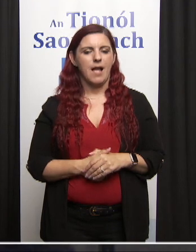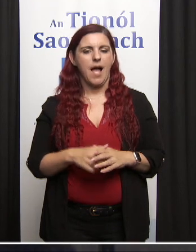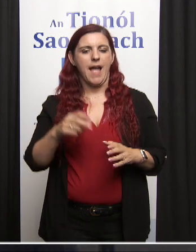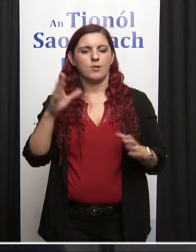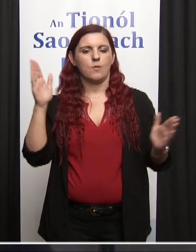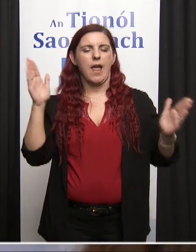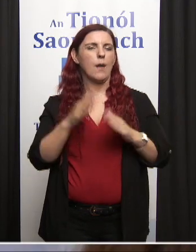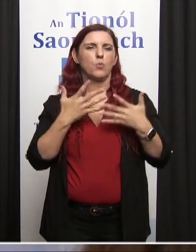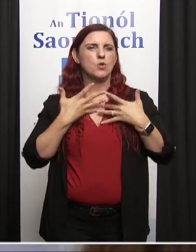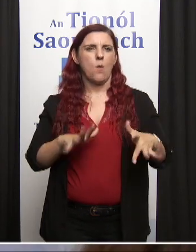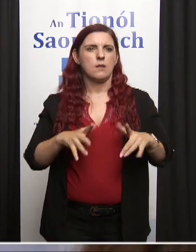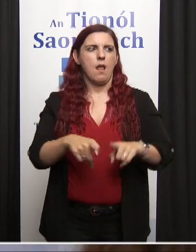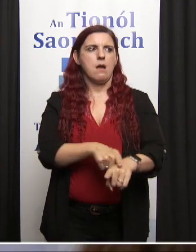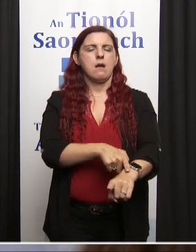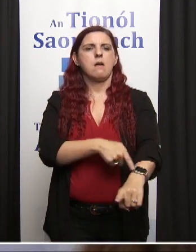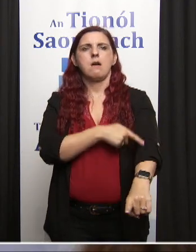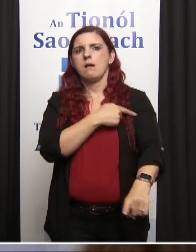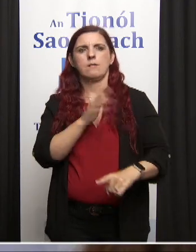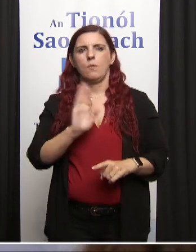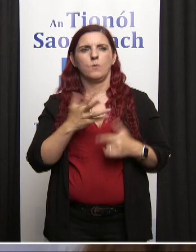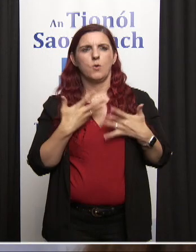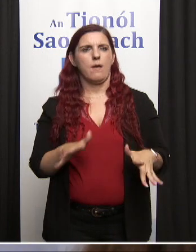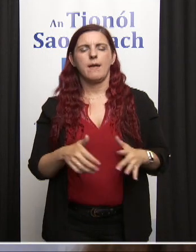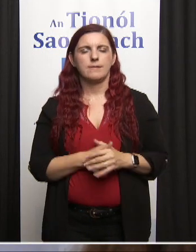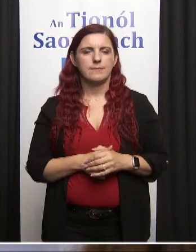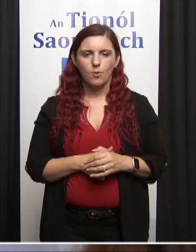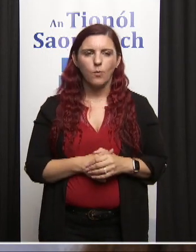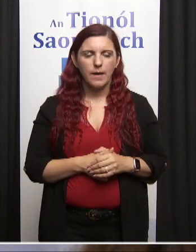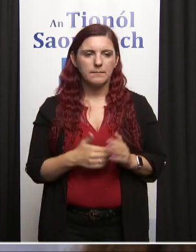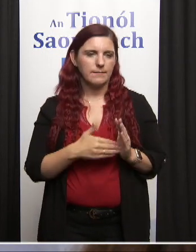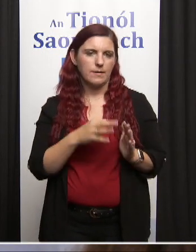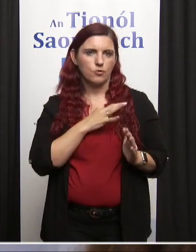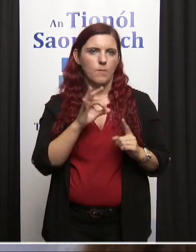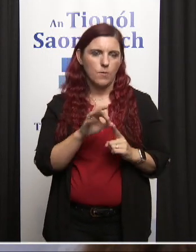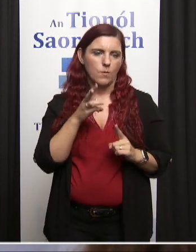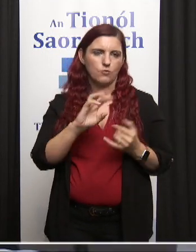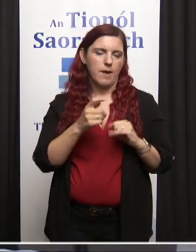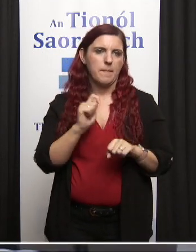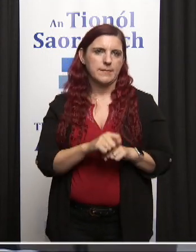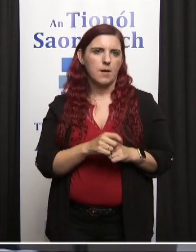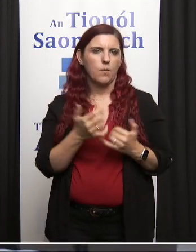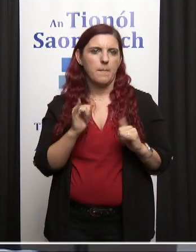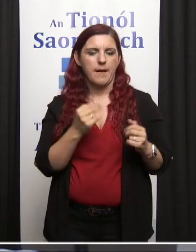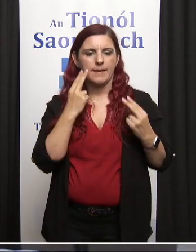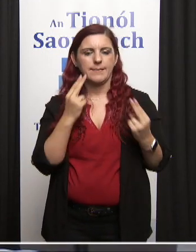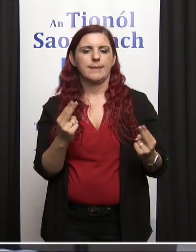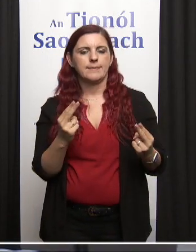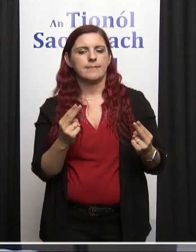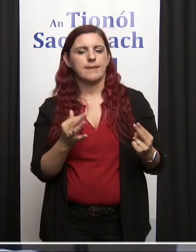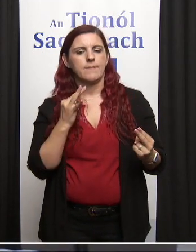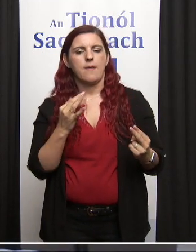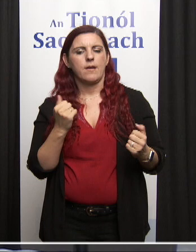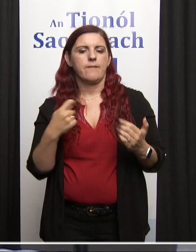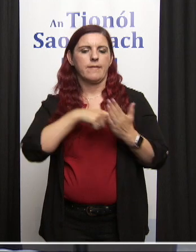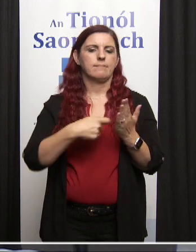don't want a ballot paper that's like a toilet roll, you know. So we'll try. We may need, if there are a number of